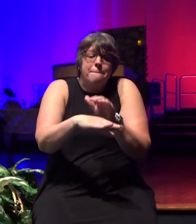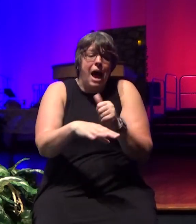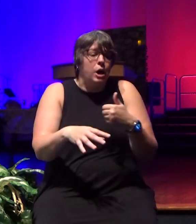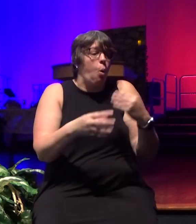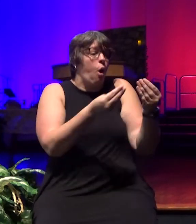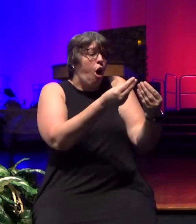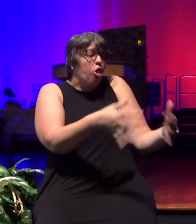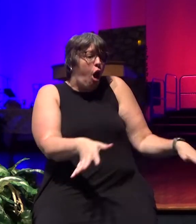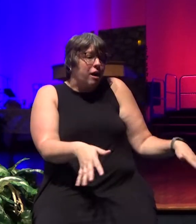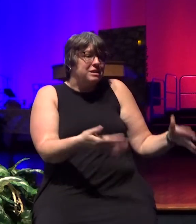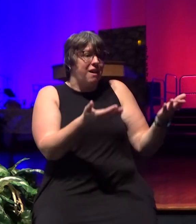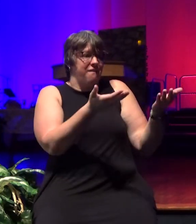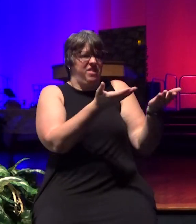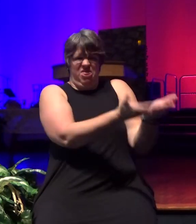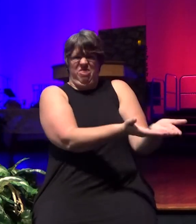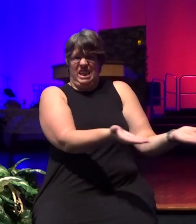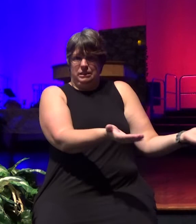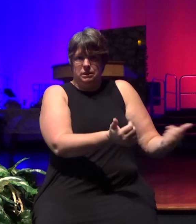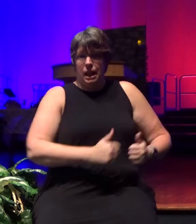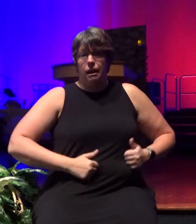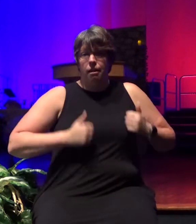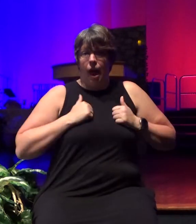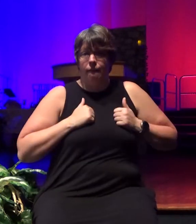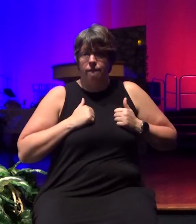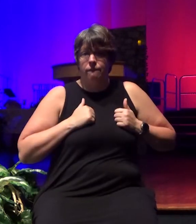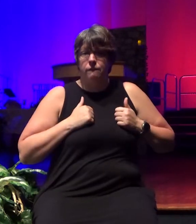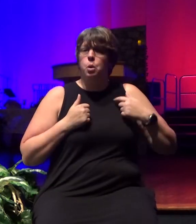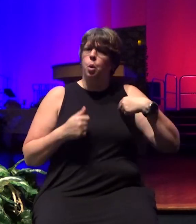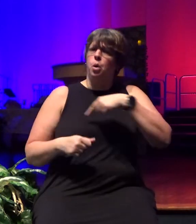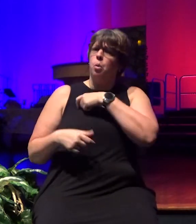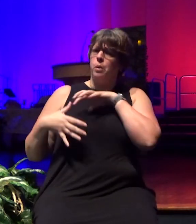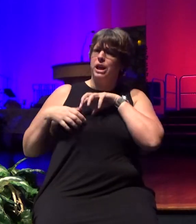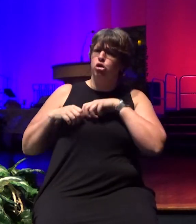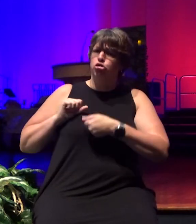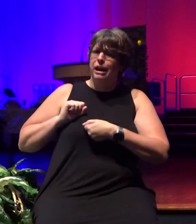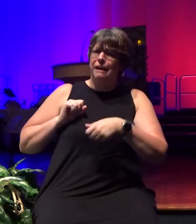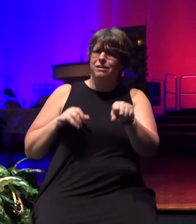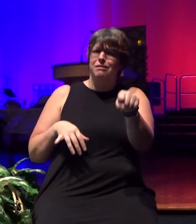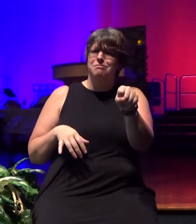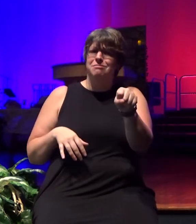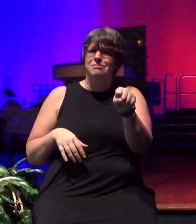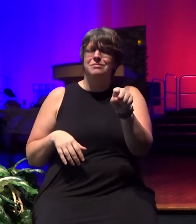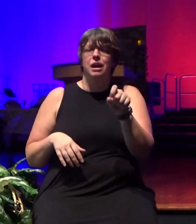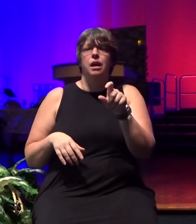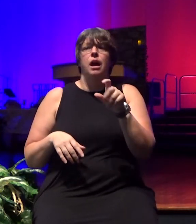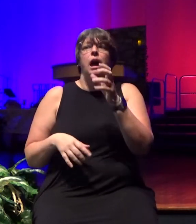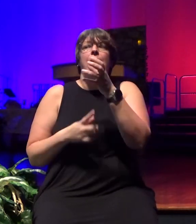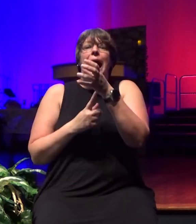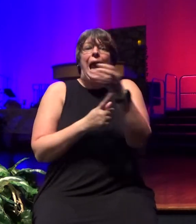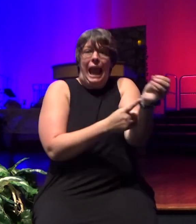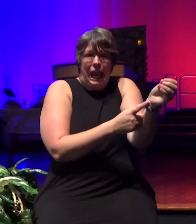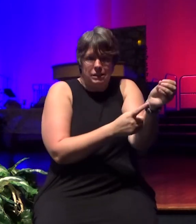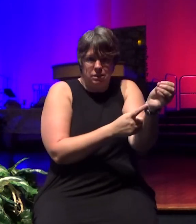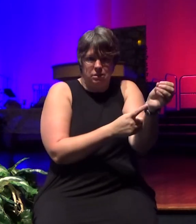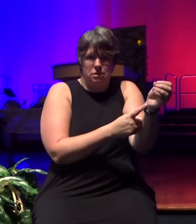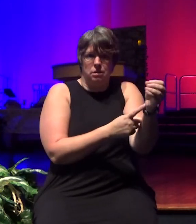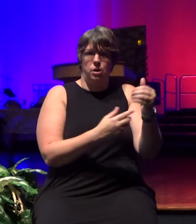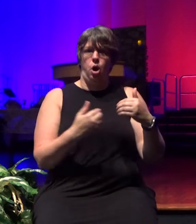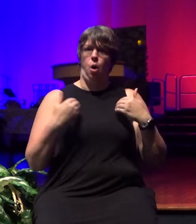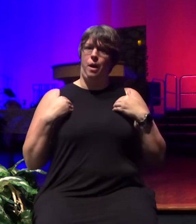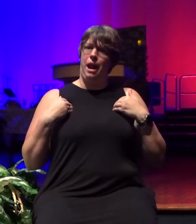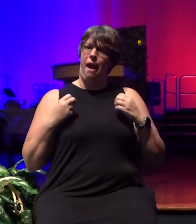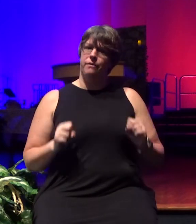grieve. And we have the opportunity to understand that our grieving is so deep because our loving was